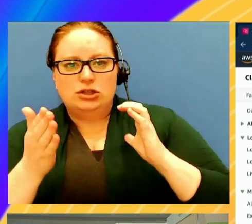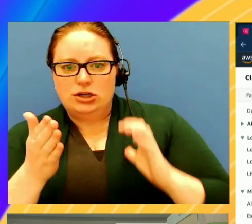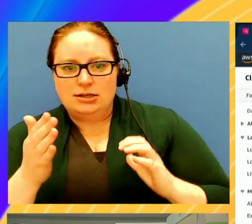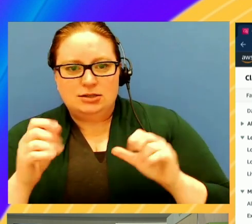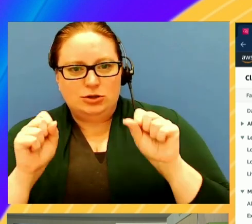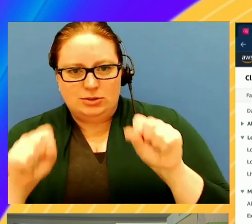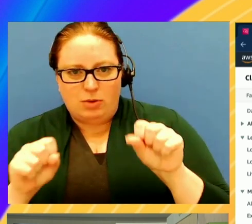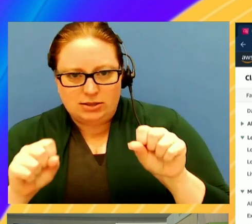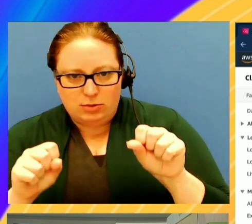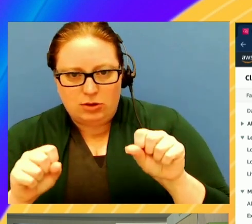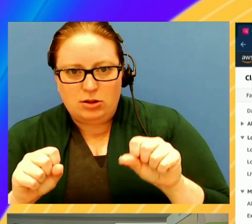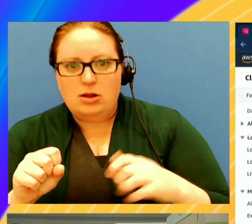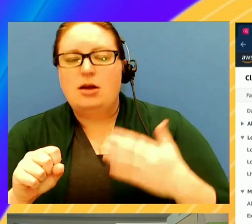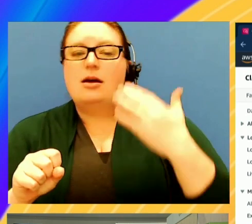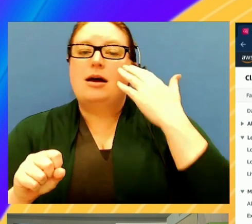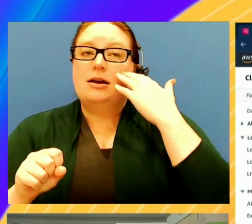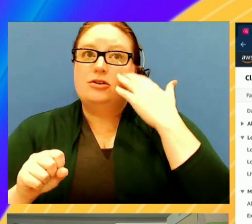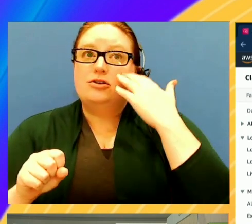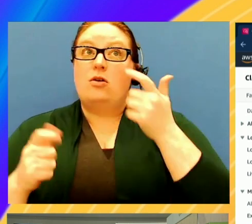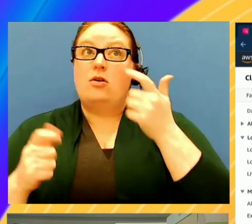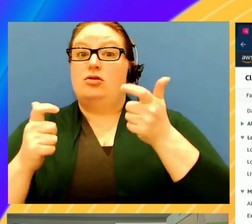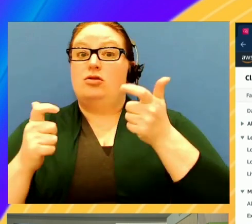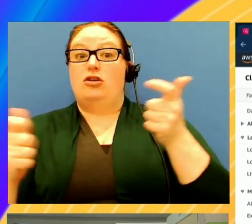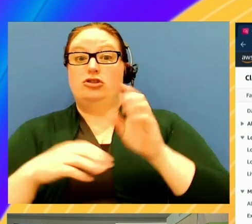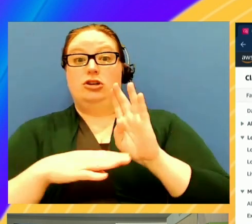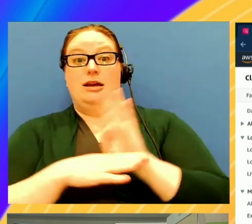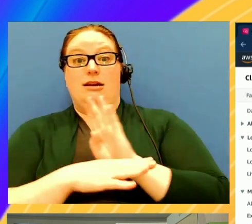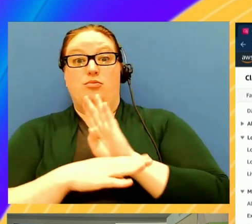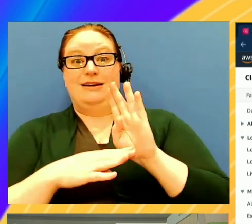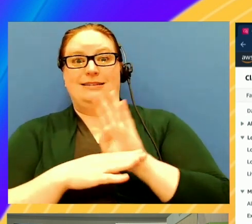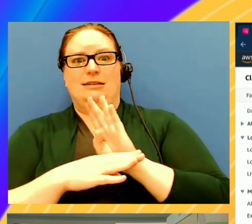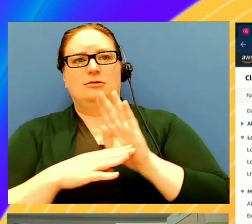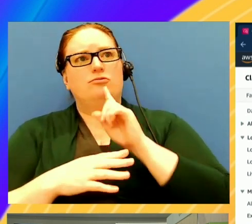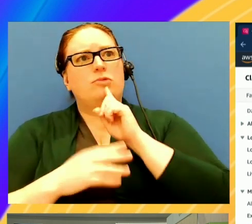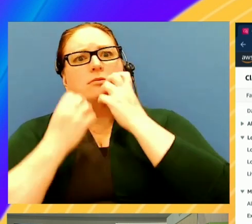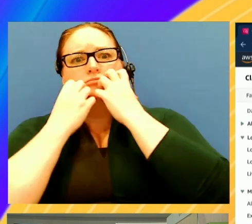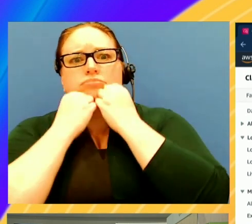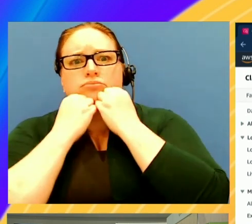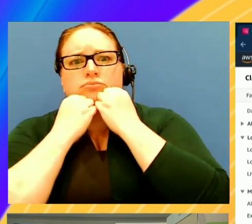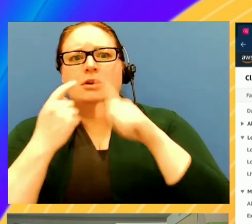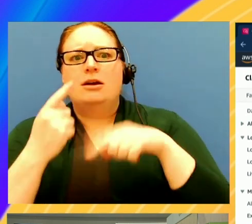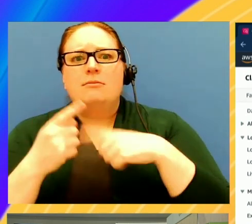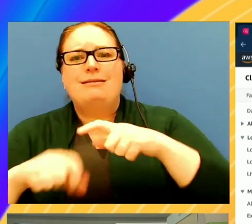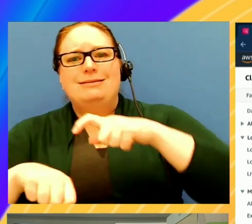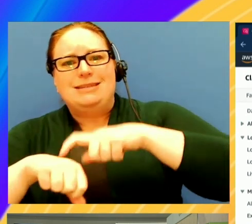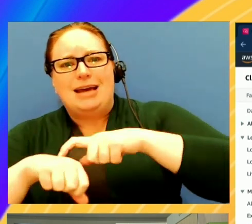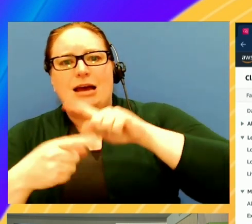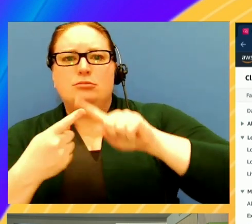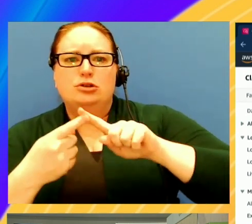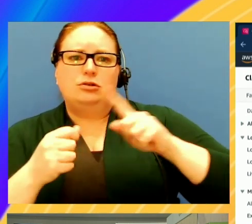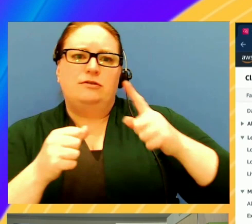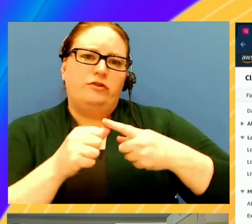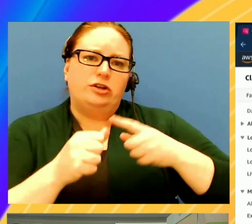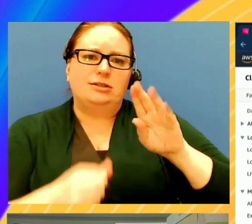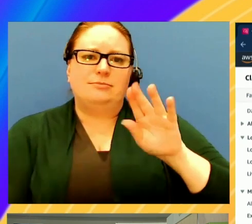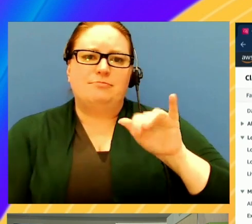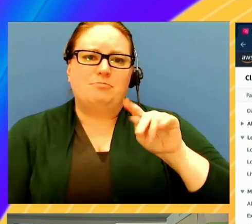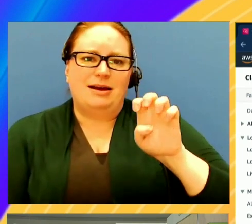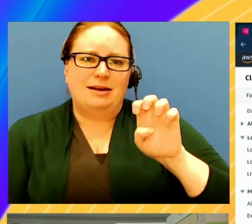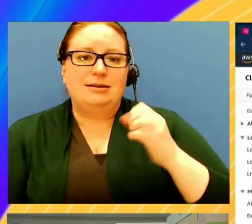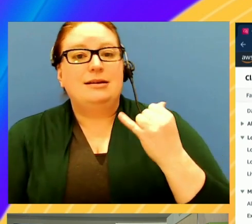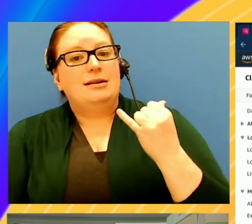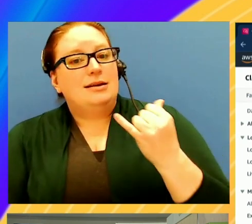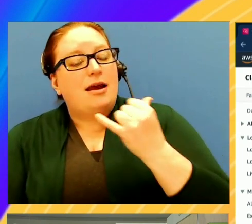And I know large enterprises, they care a lot about time to first byte. Yeah. And now it's interesting that we